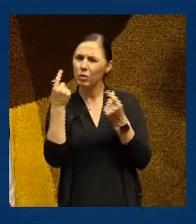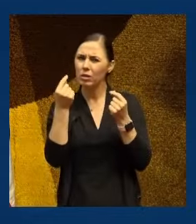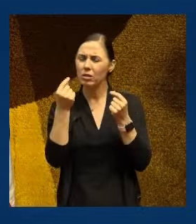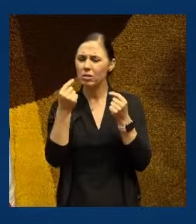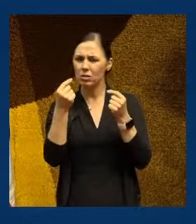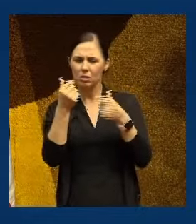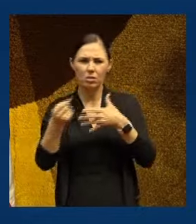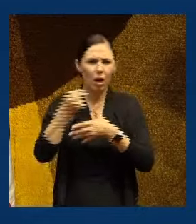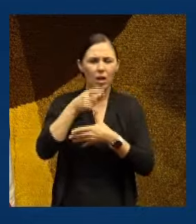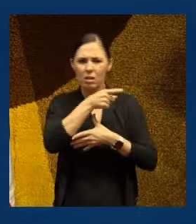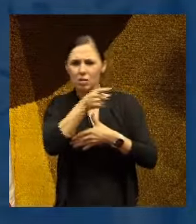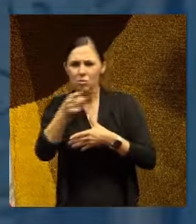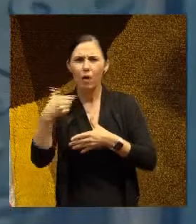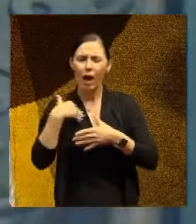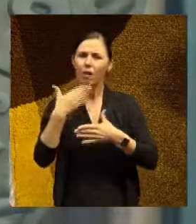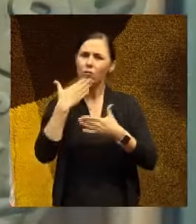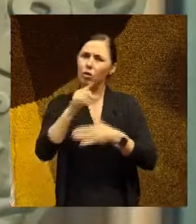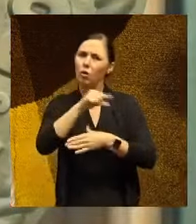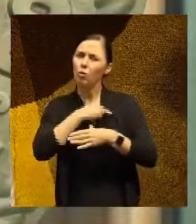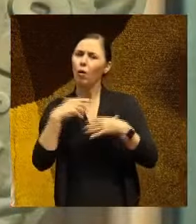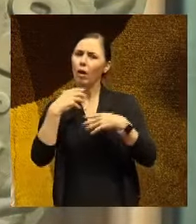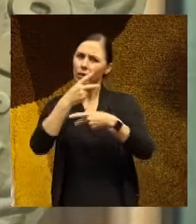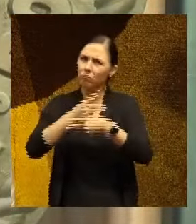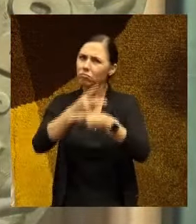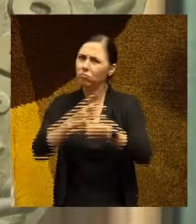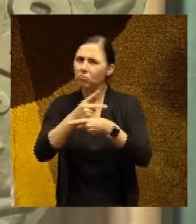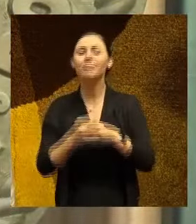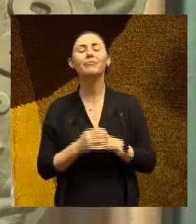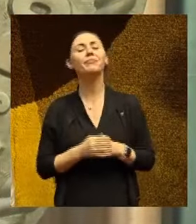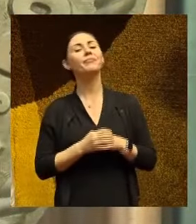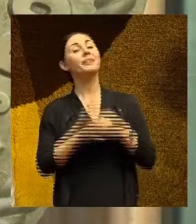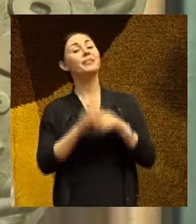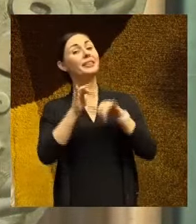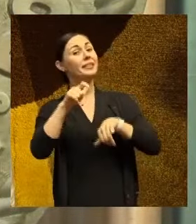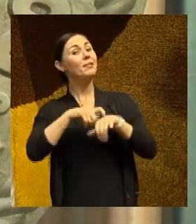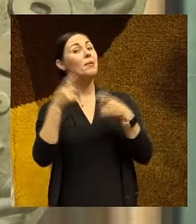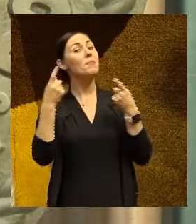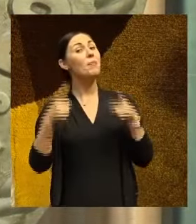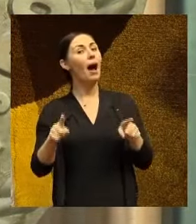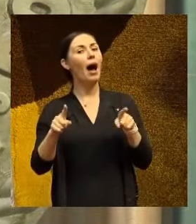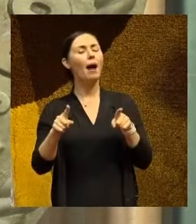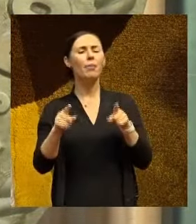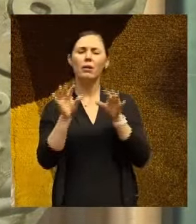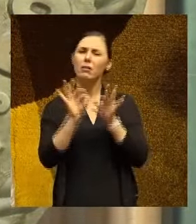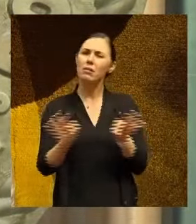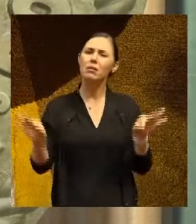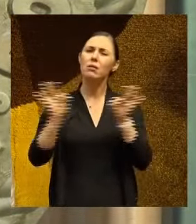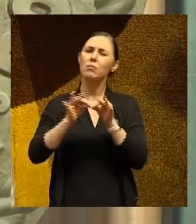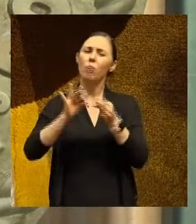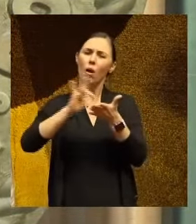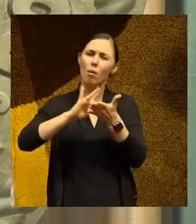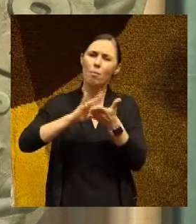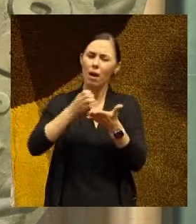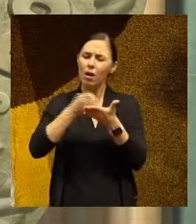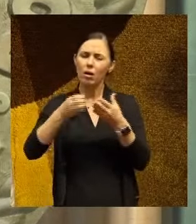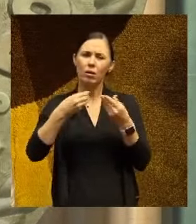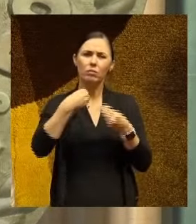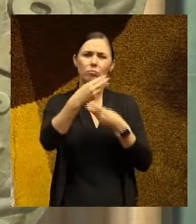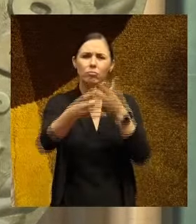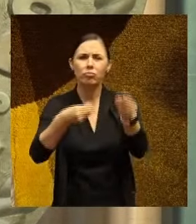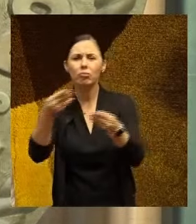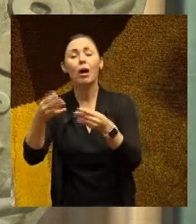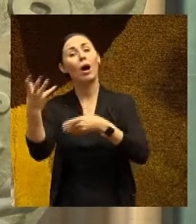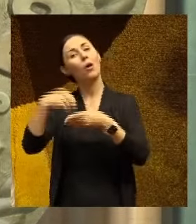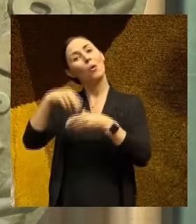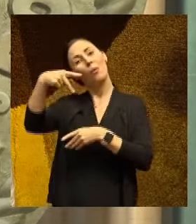coverage. At the same time, we distributed critical medical supplies, including PPEs, test